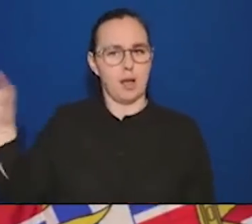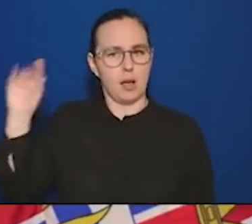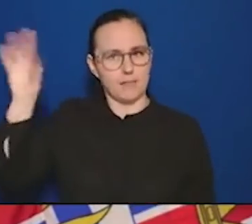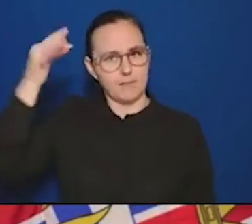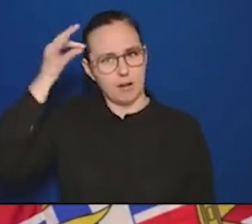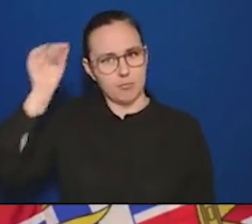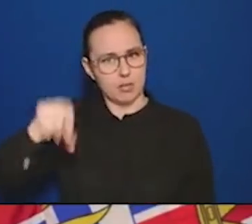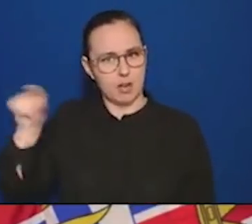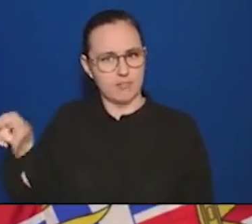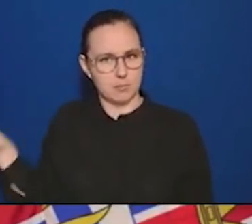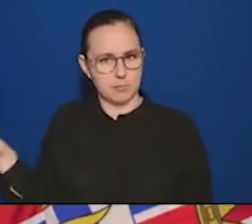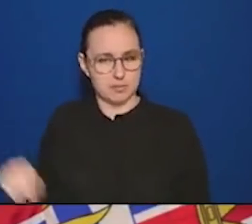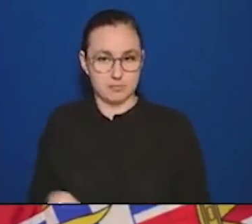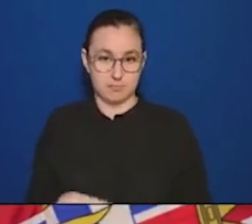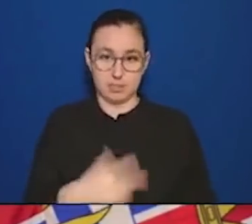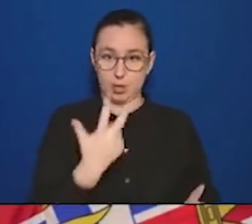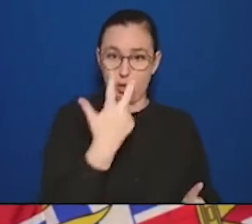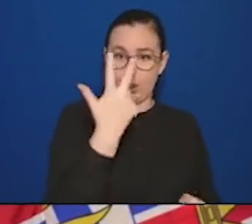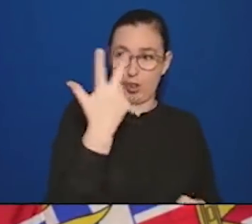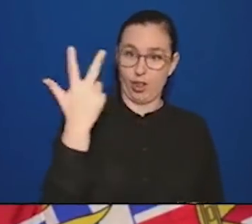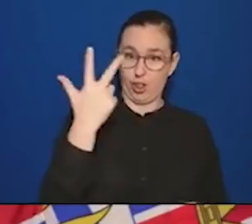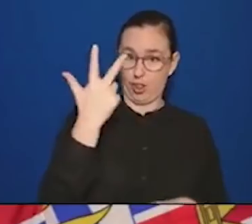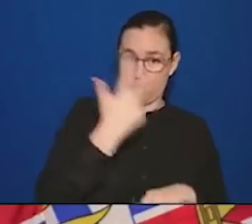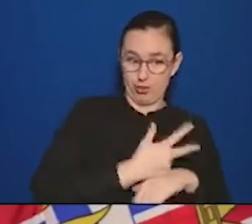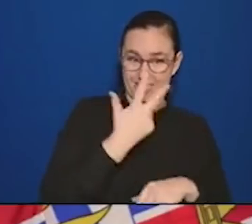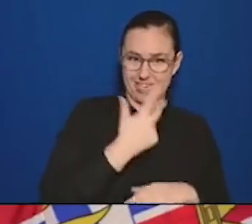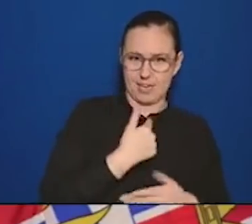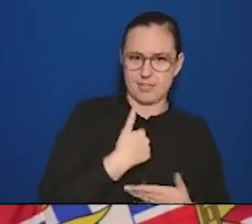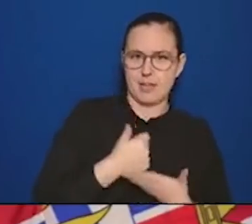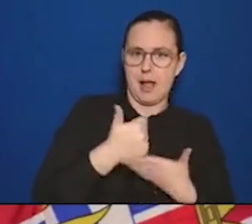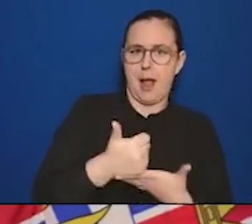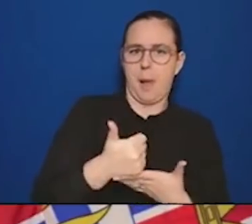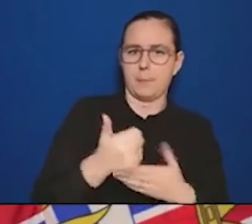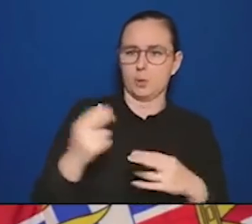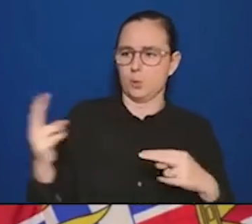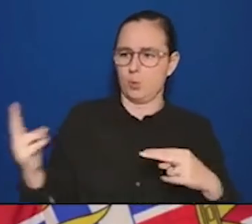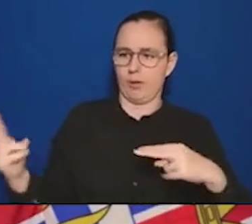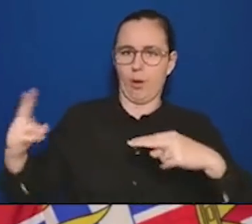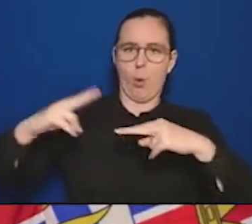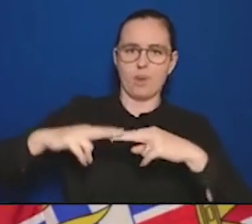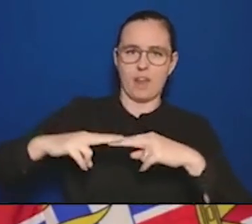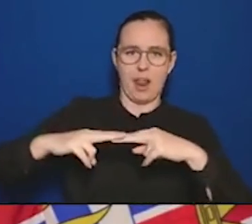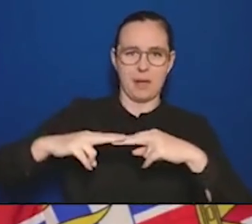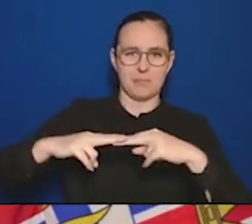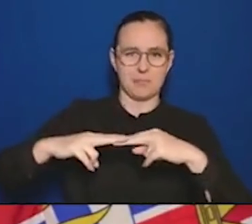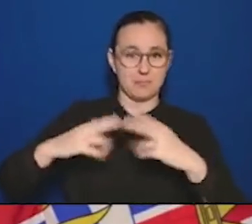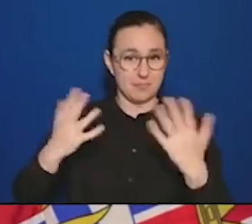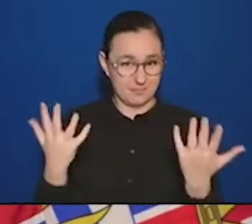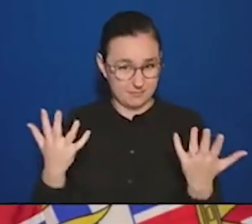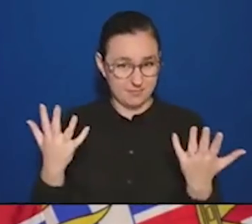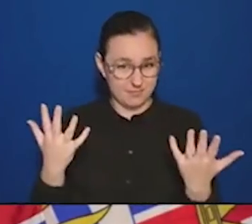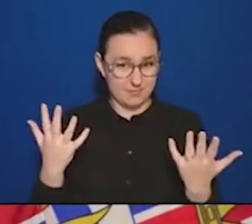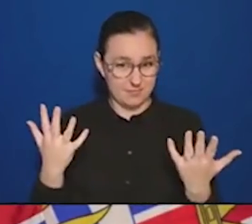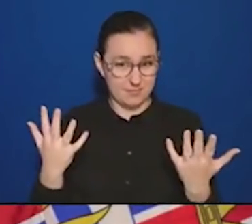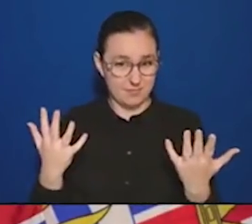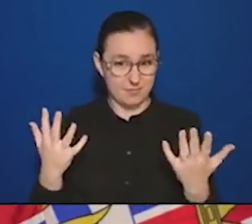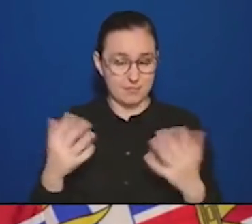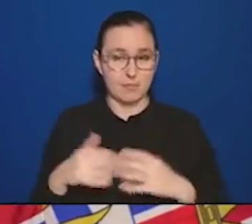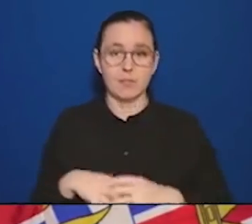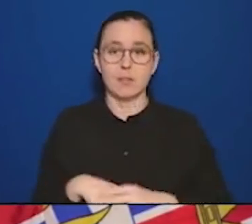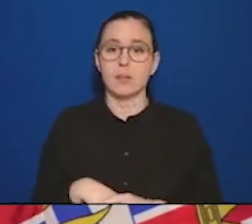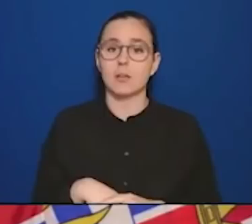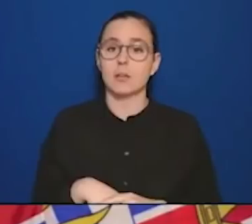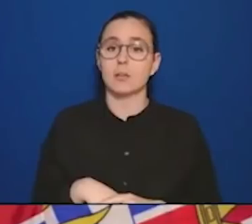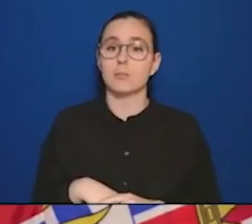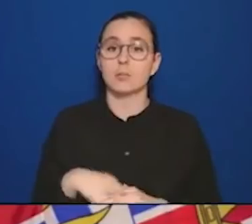otherwise, if you lose 2 days, they were not entitled to any sick benefit from the federal program.